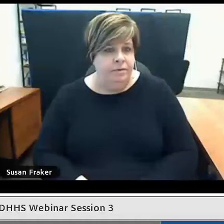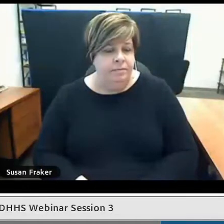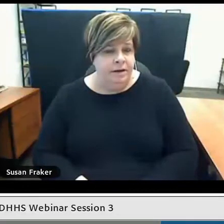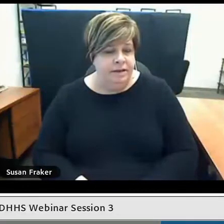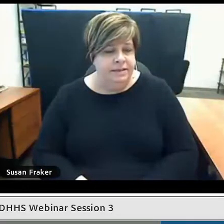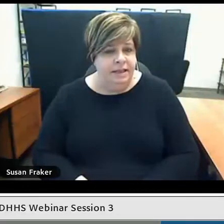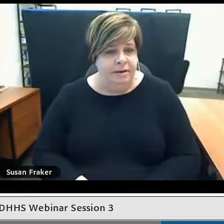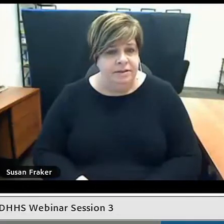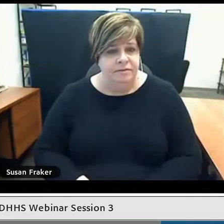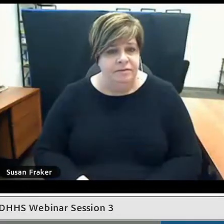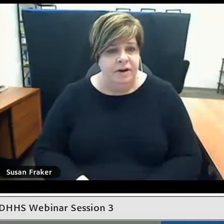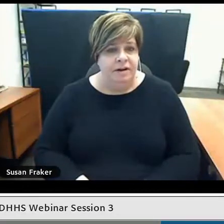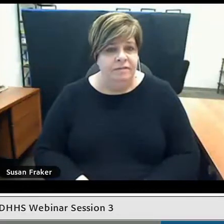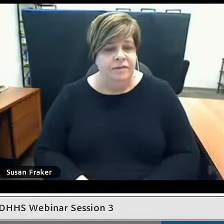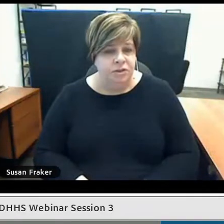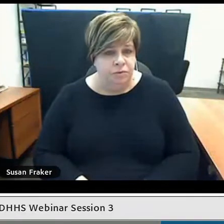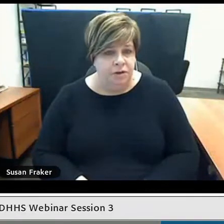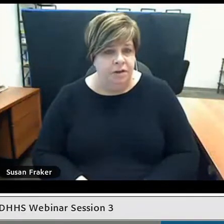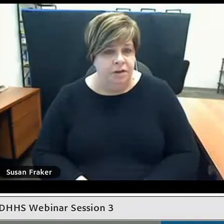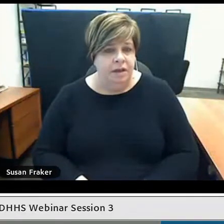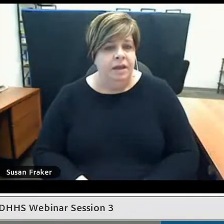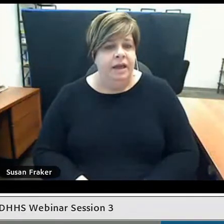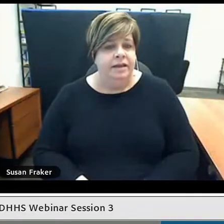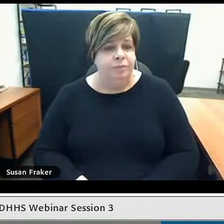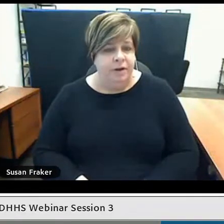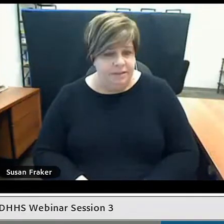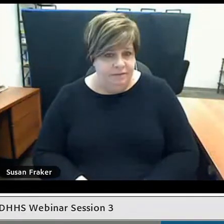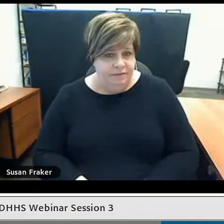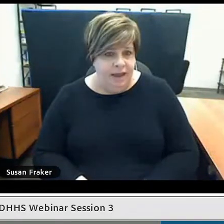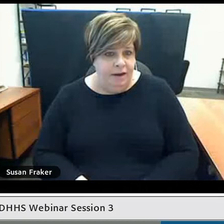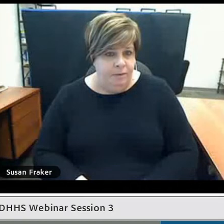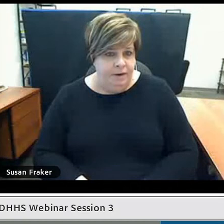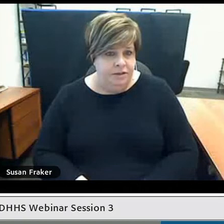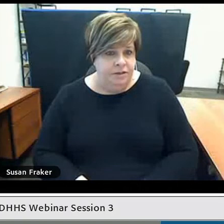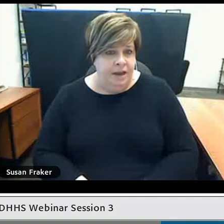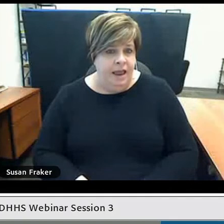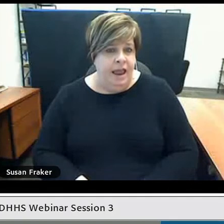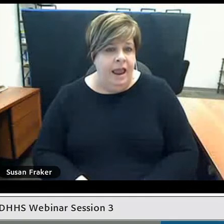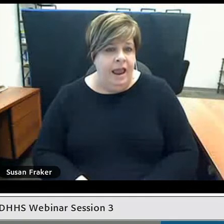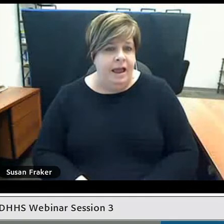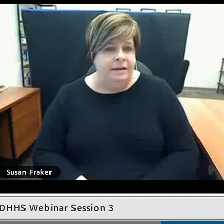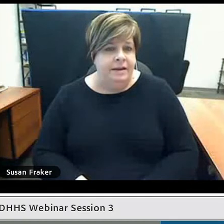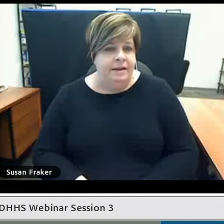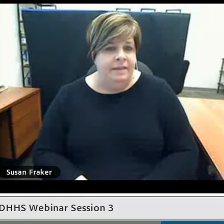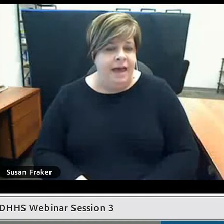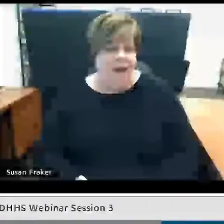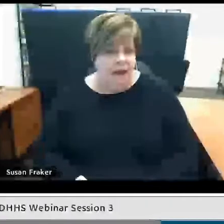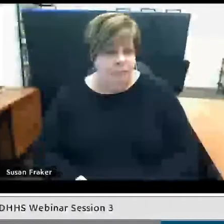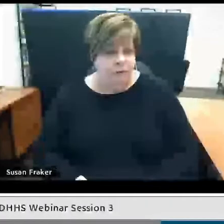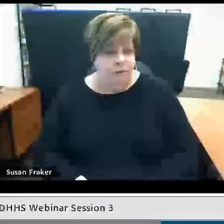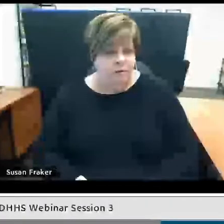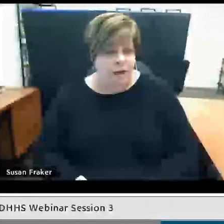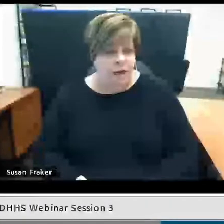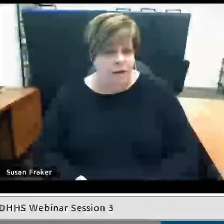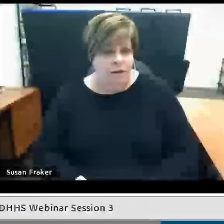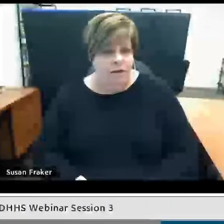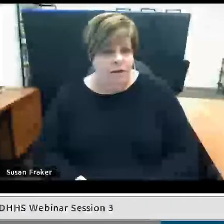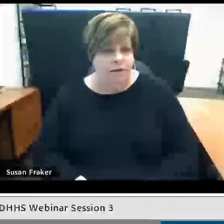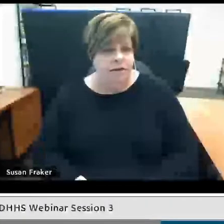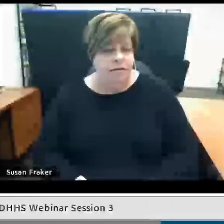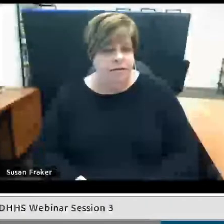Now remember, American Sign Language is a very visual, expressive language, and that will help you